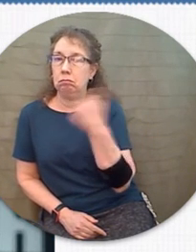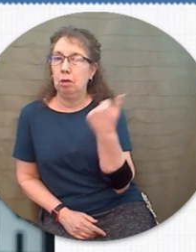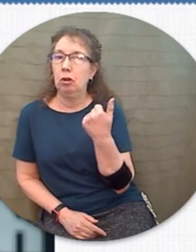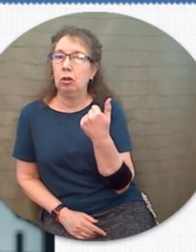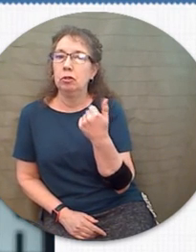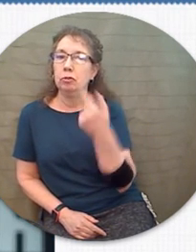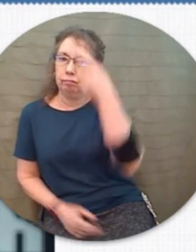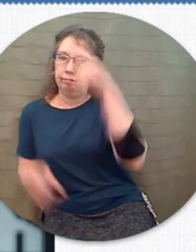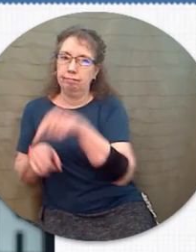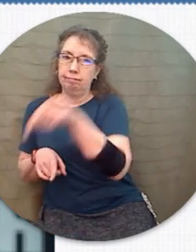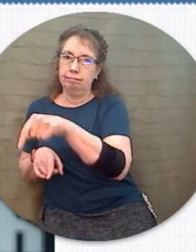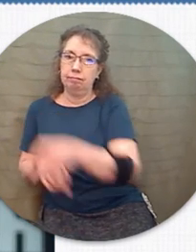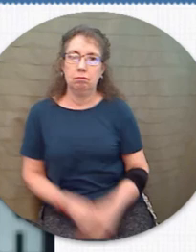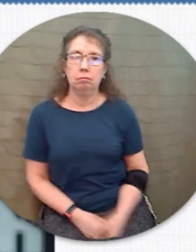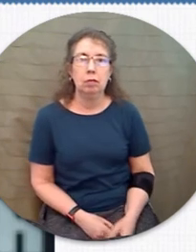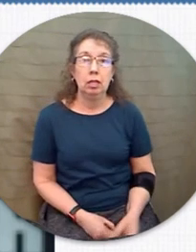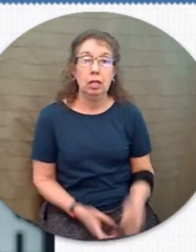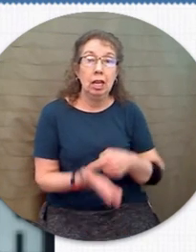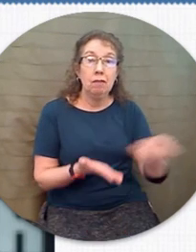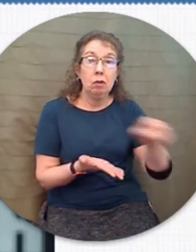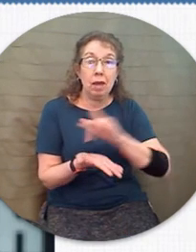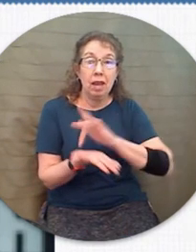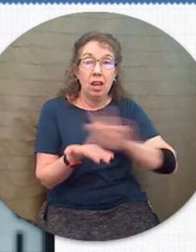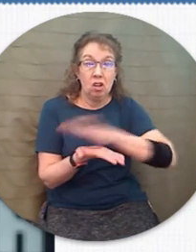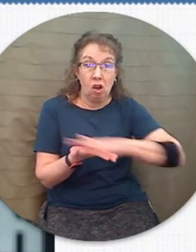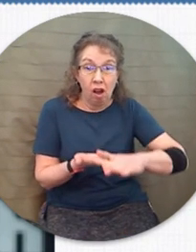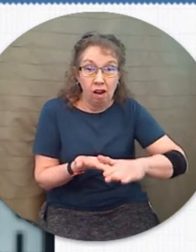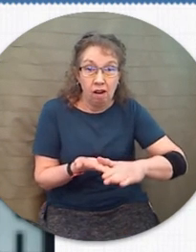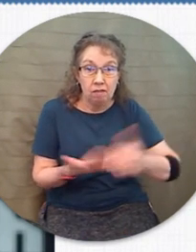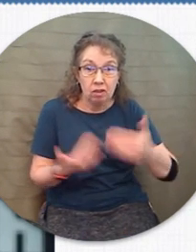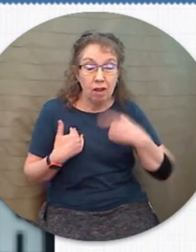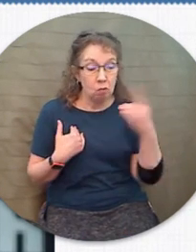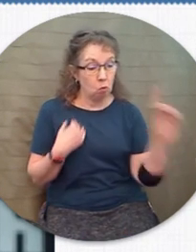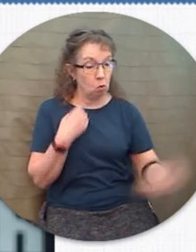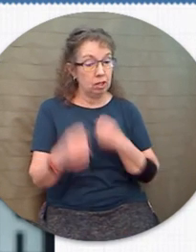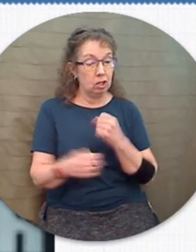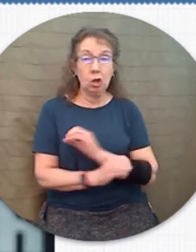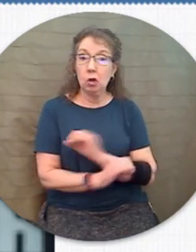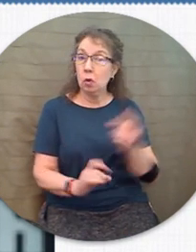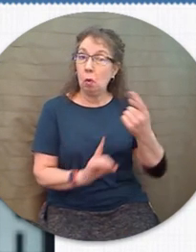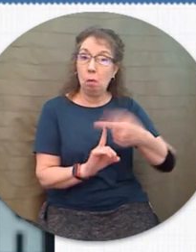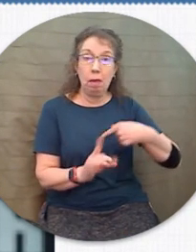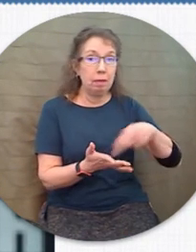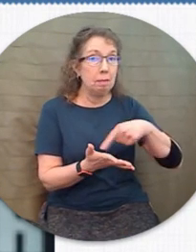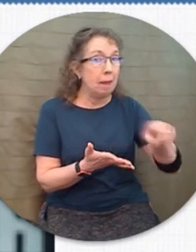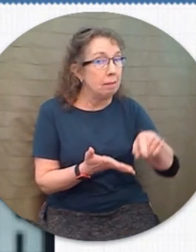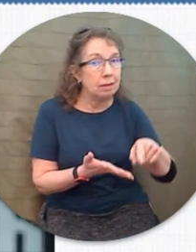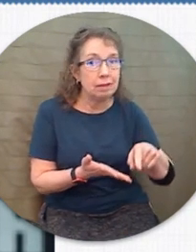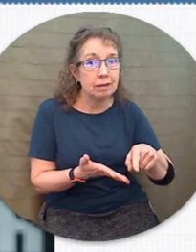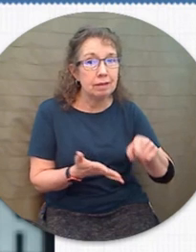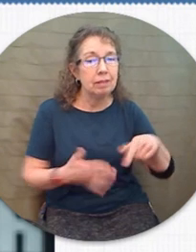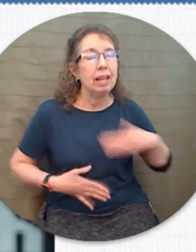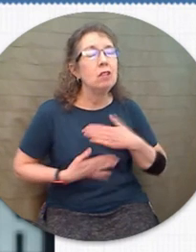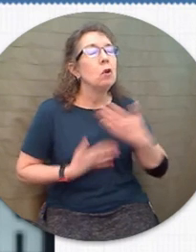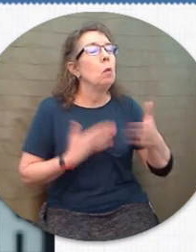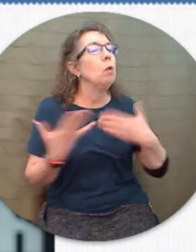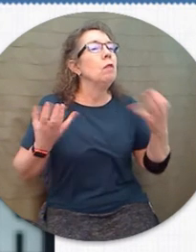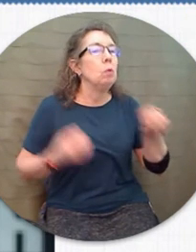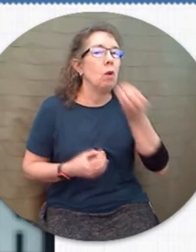Now, after you pay it off, 2 years later, you'll have a whole nother year of no monthly payments where you can enjoy all the baguettes and cheese that you want in front of the Eiffel